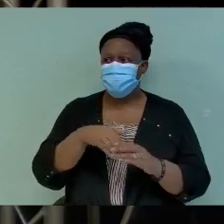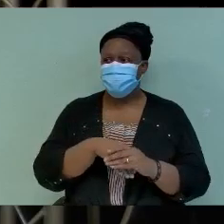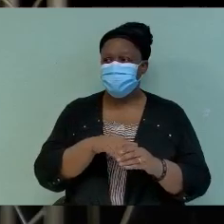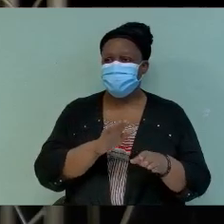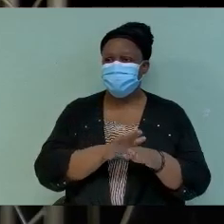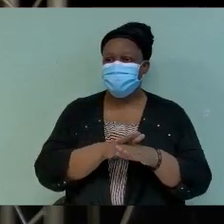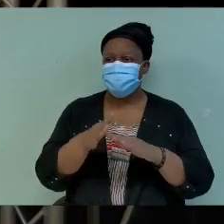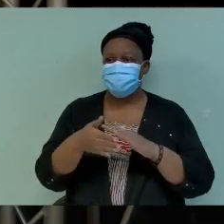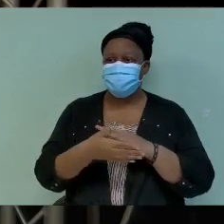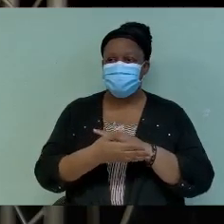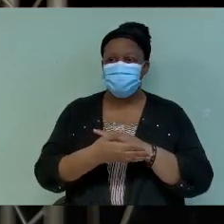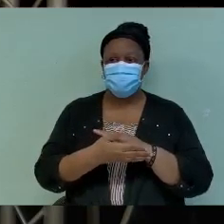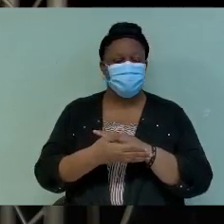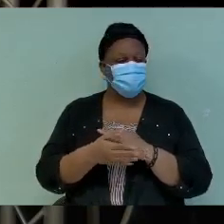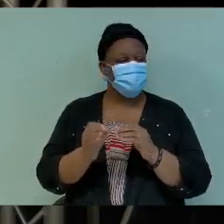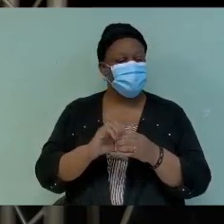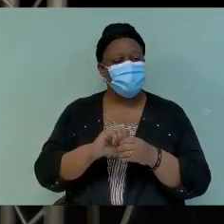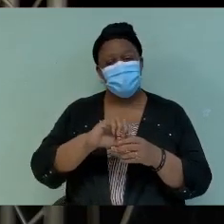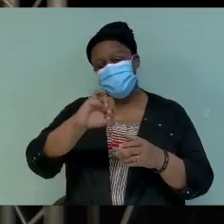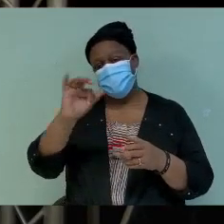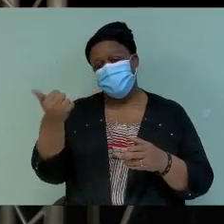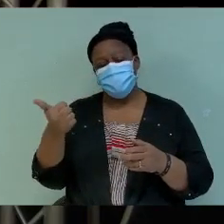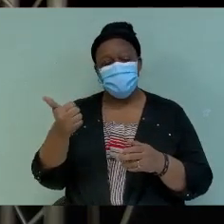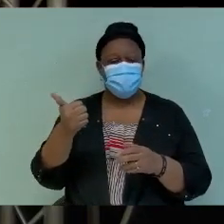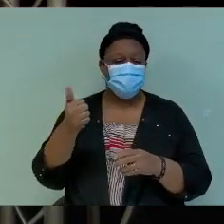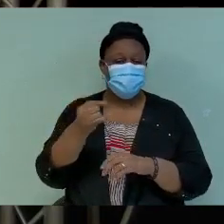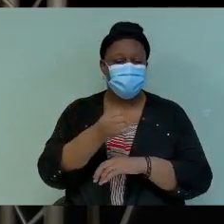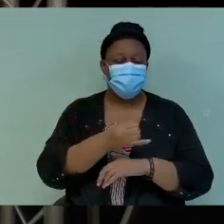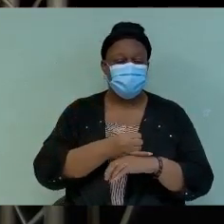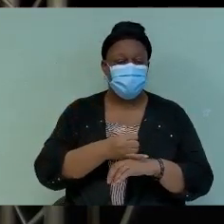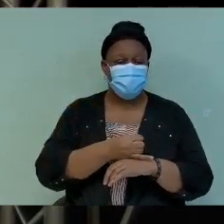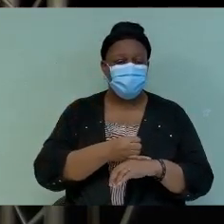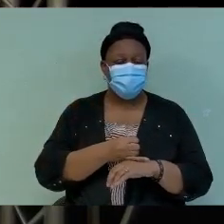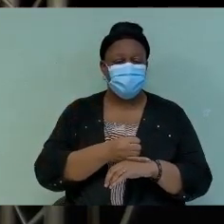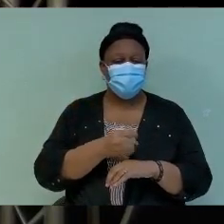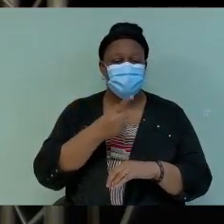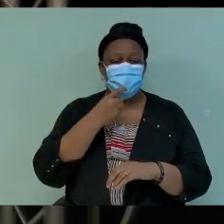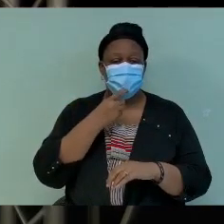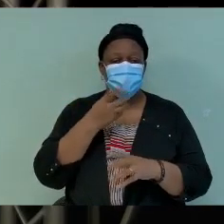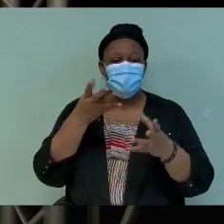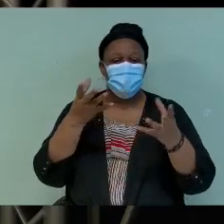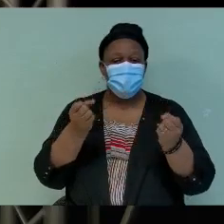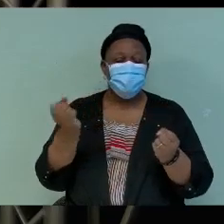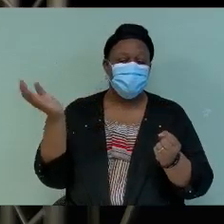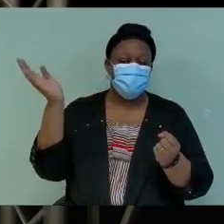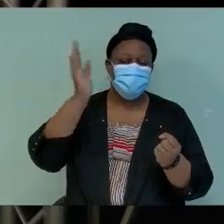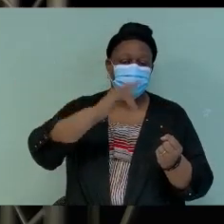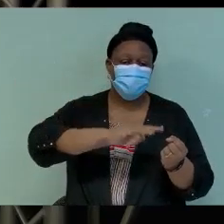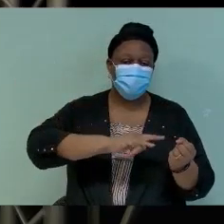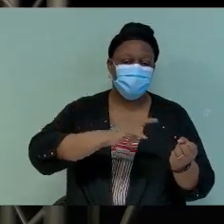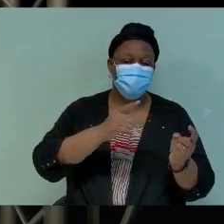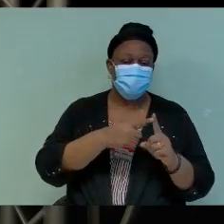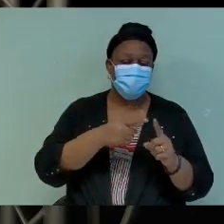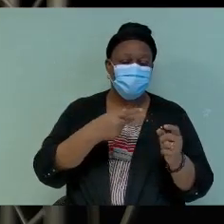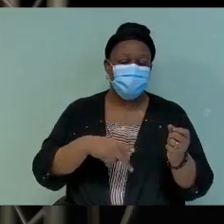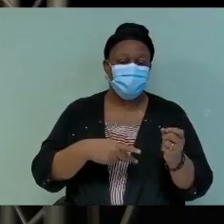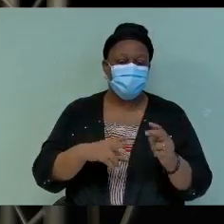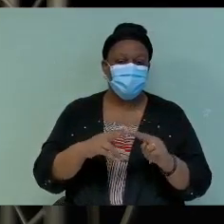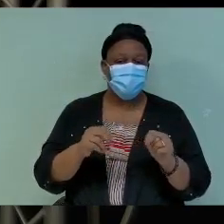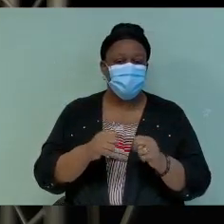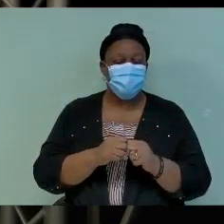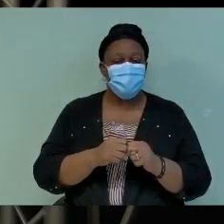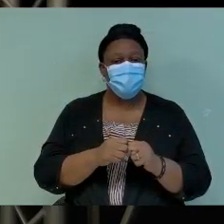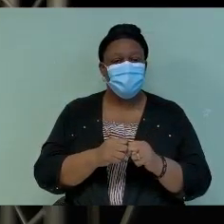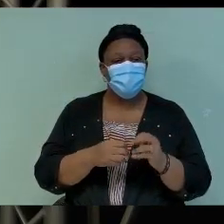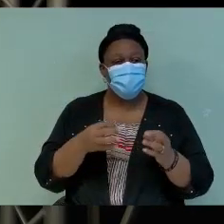are stranded and want to return home at this time? If there are such students,